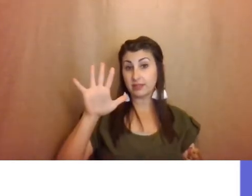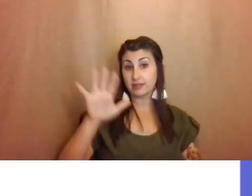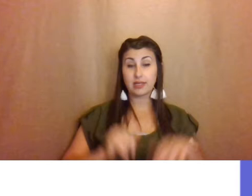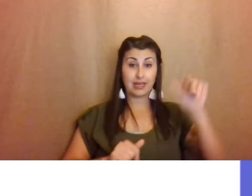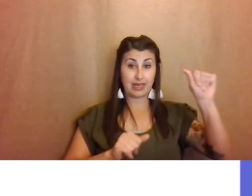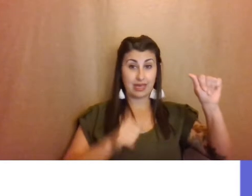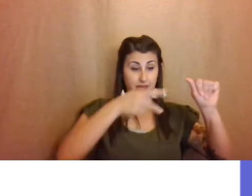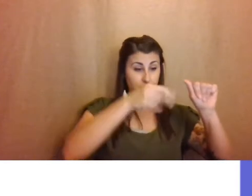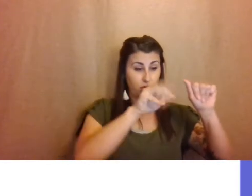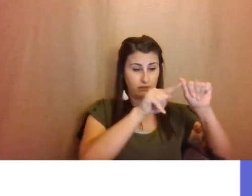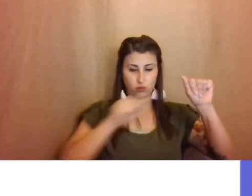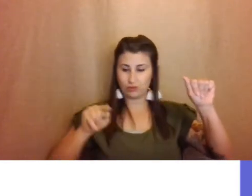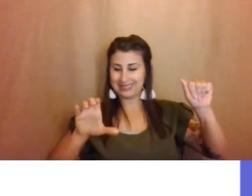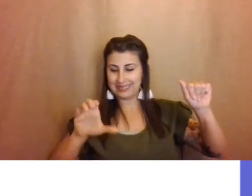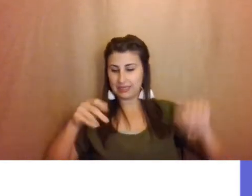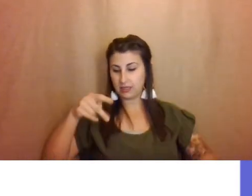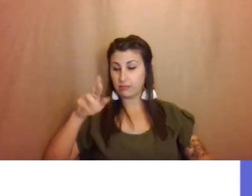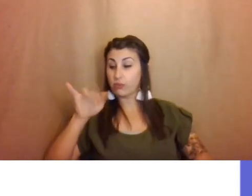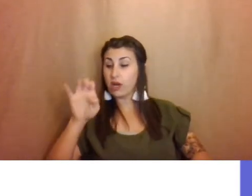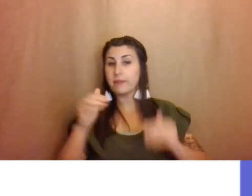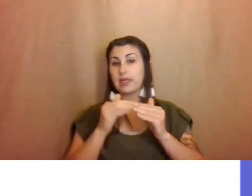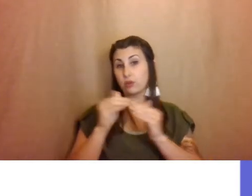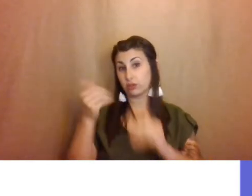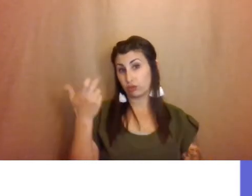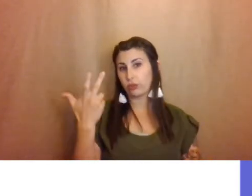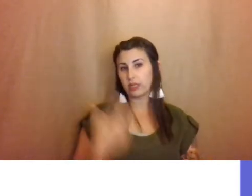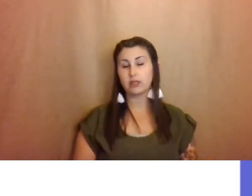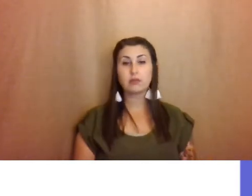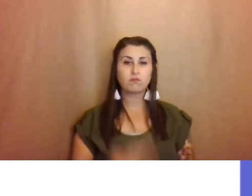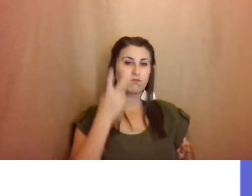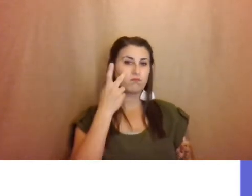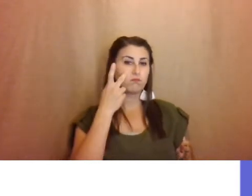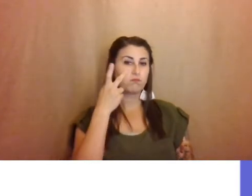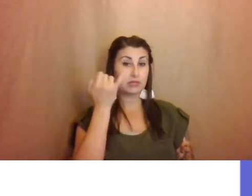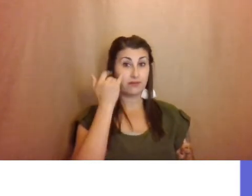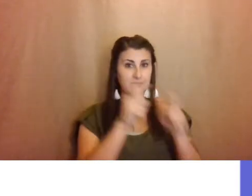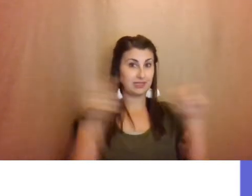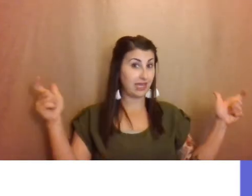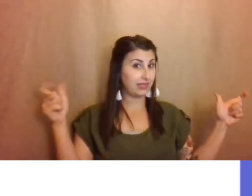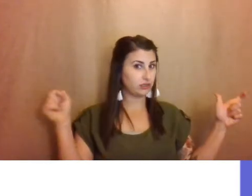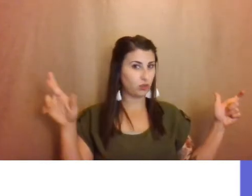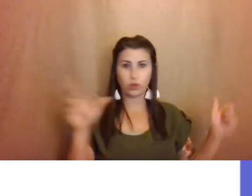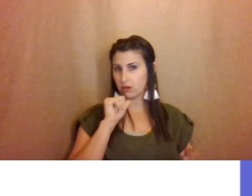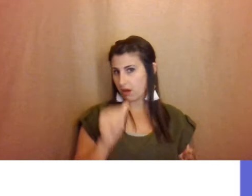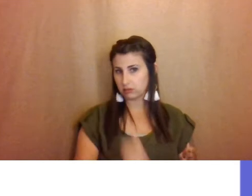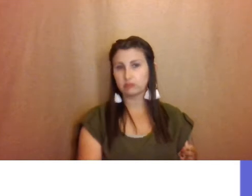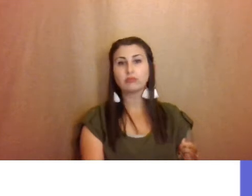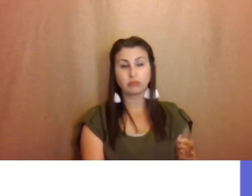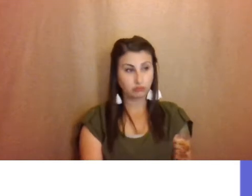5. A prime to C prime is 3. So let's see if it is a dilation or